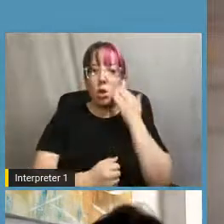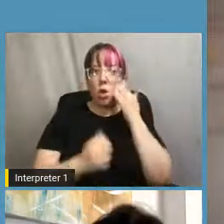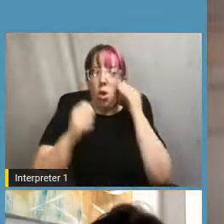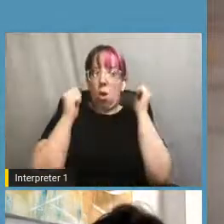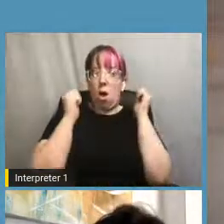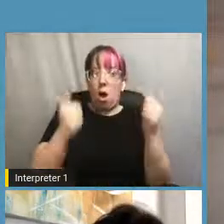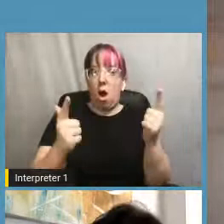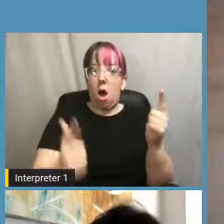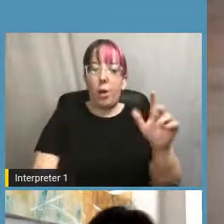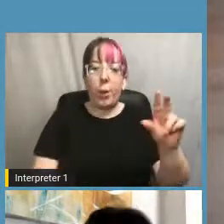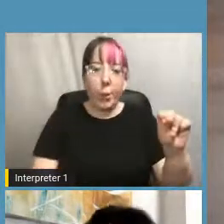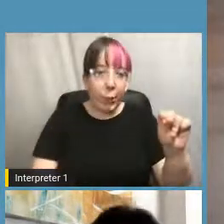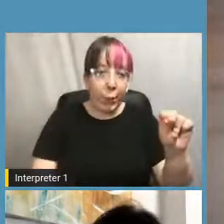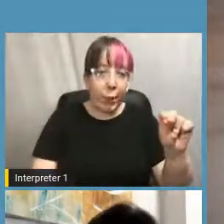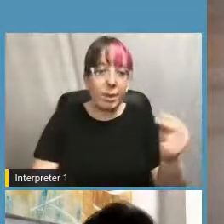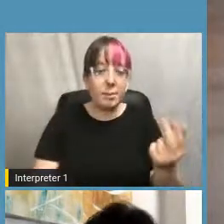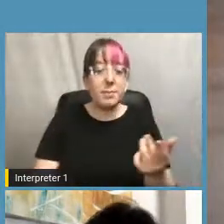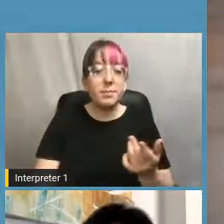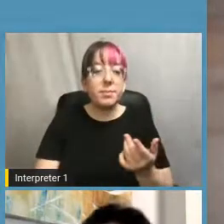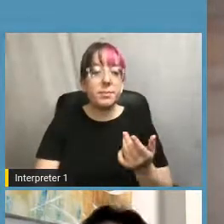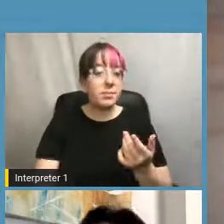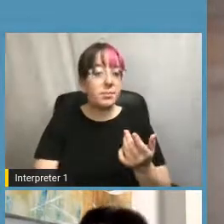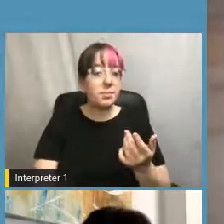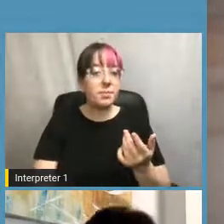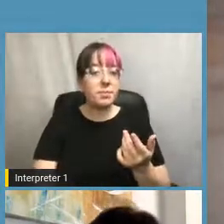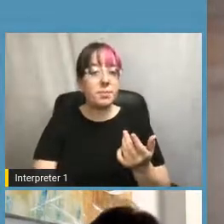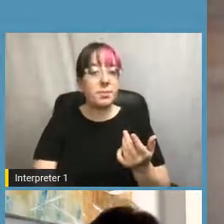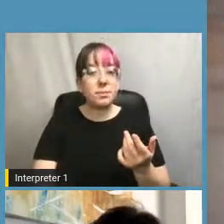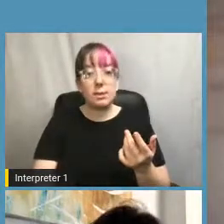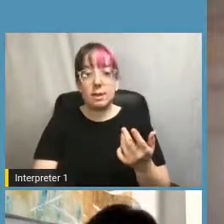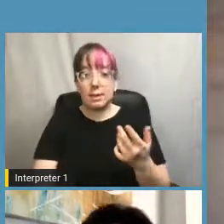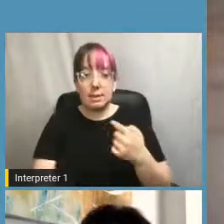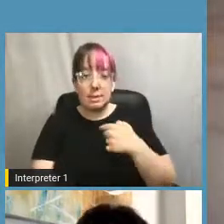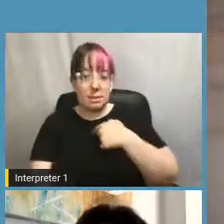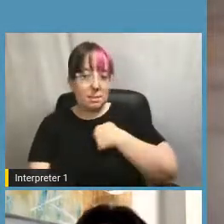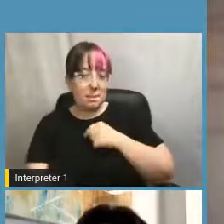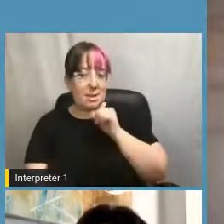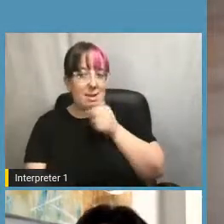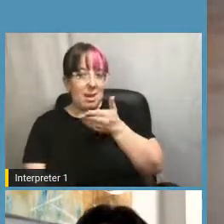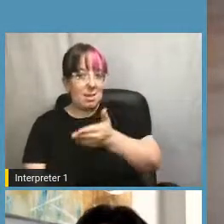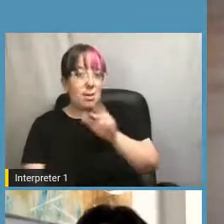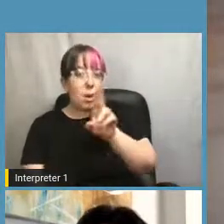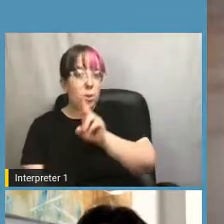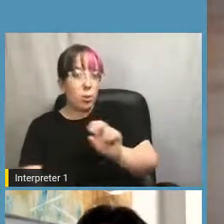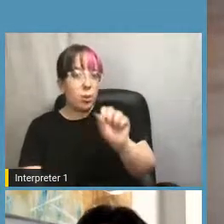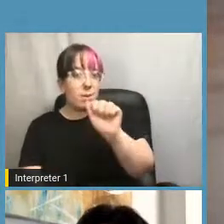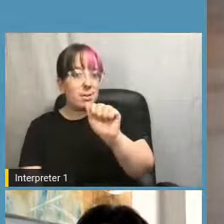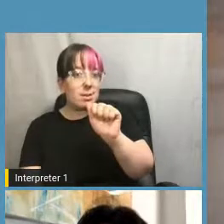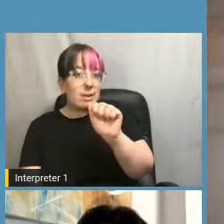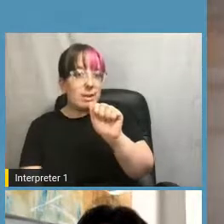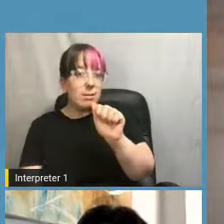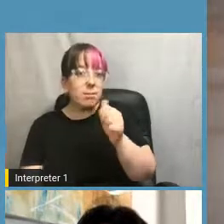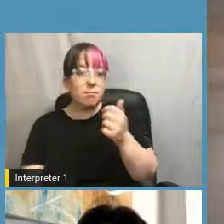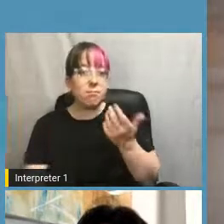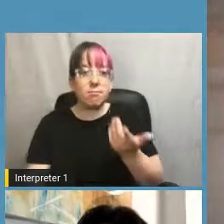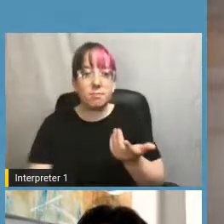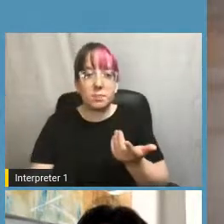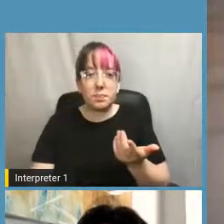since my work right now hasn't gone in that way, and I'm not in the US, I haven't been able to find.